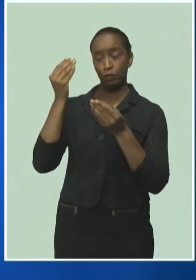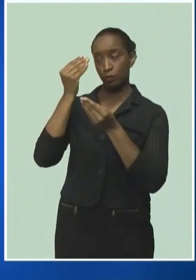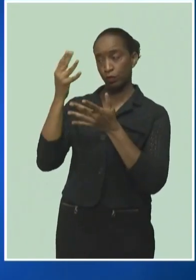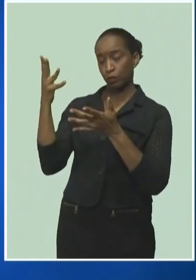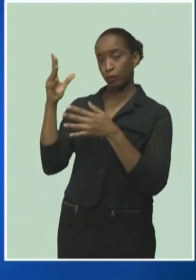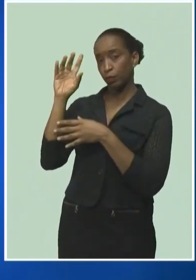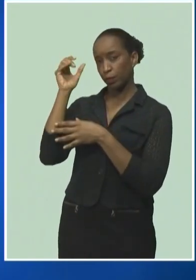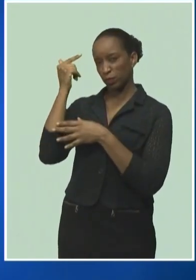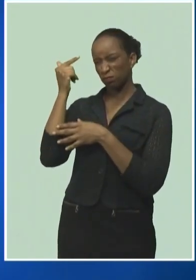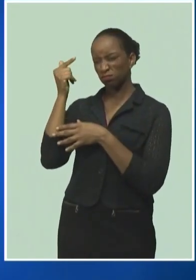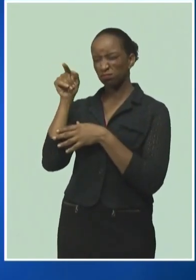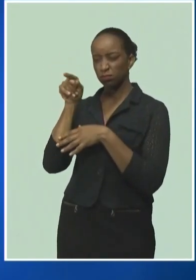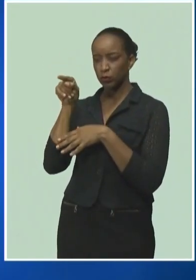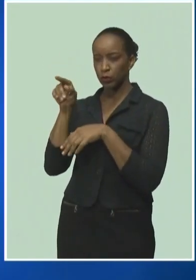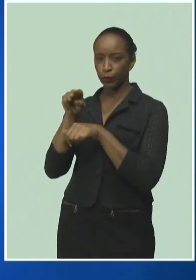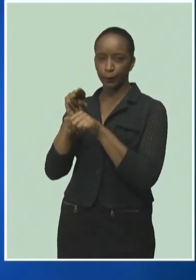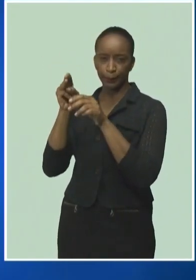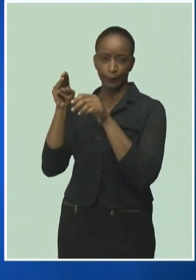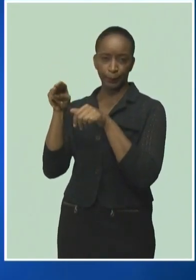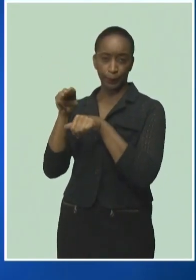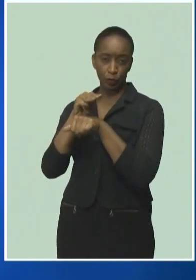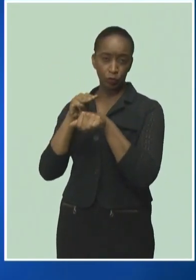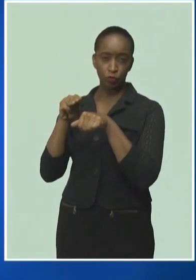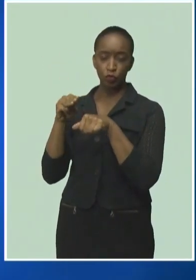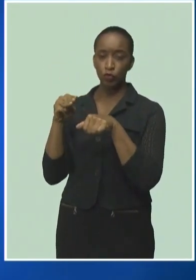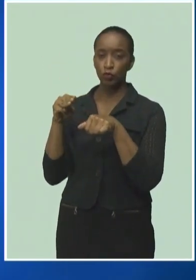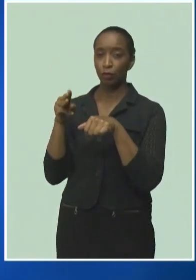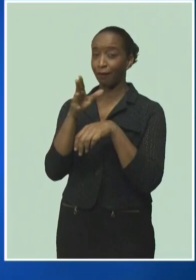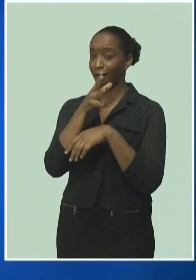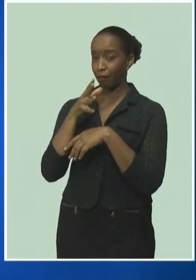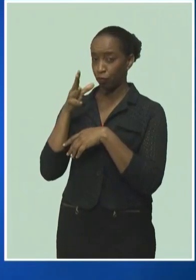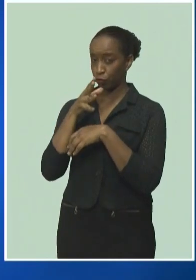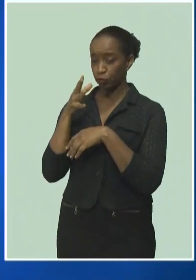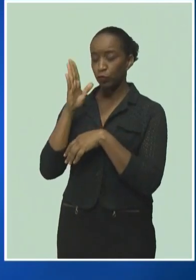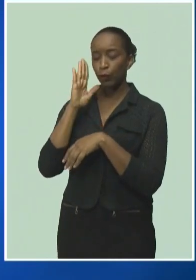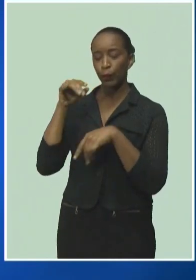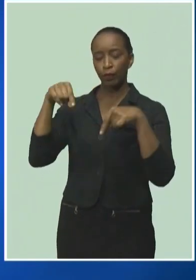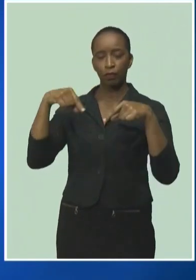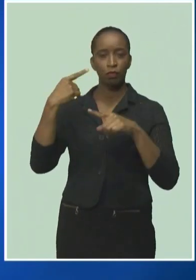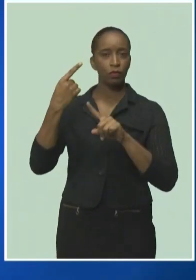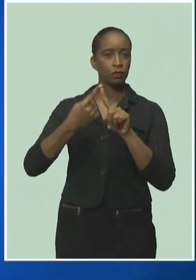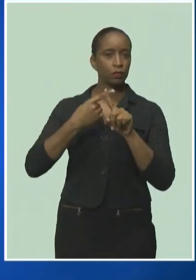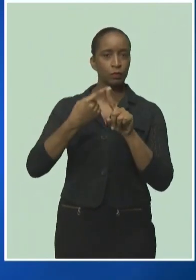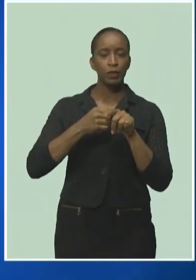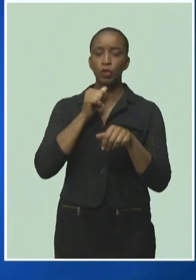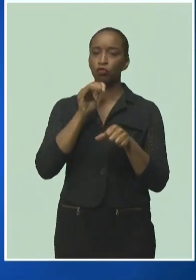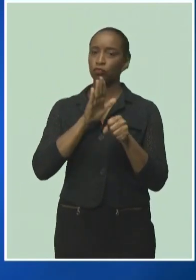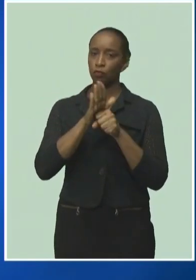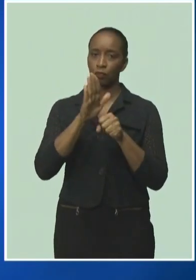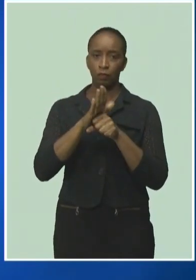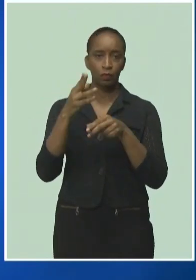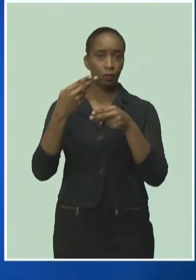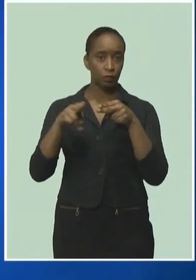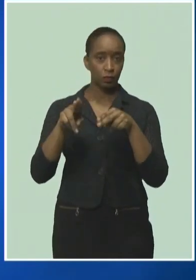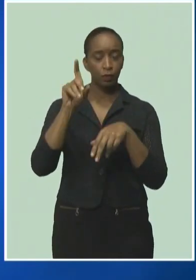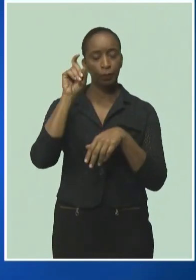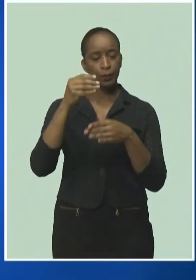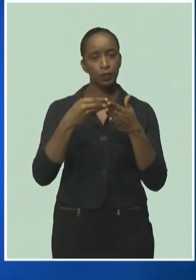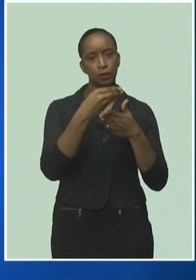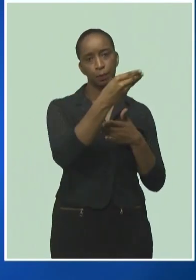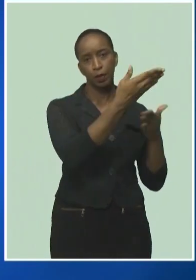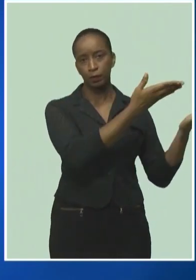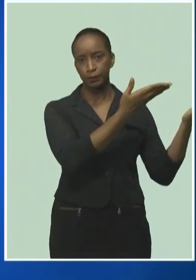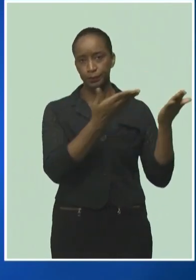of Agriculture, that there will be a shortage of eggs this month and therefore eggs would have to be imported.